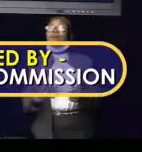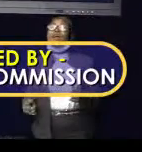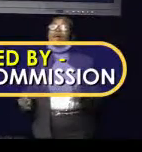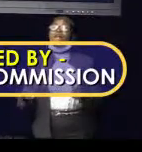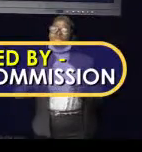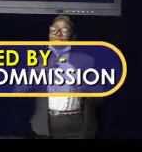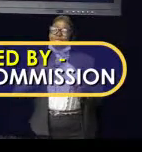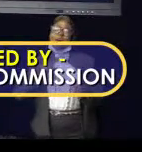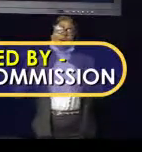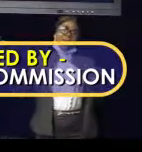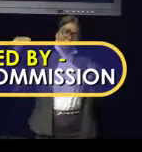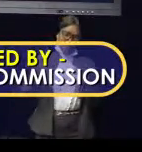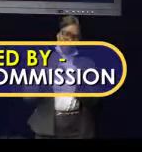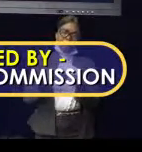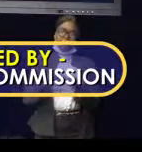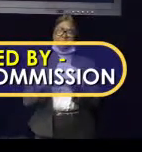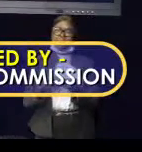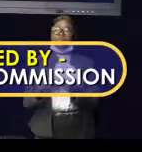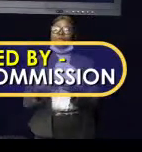finer,